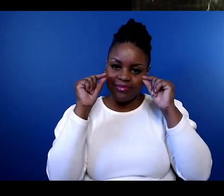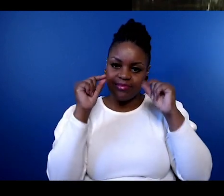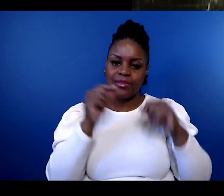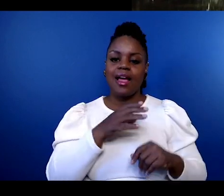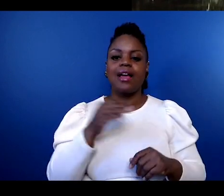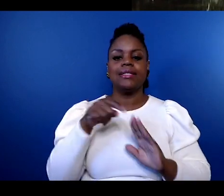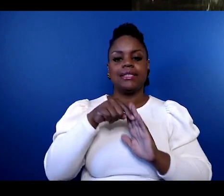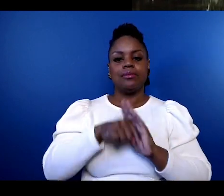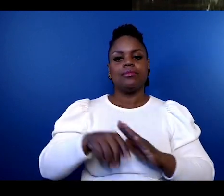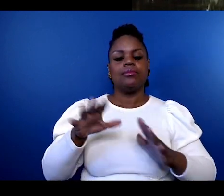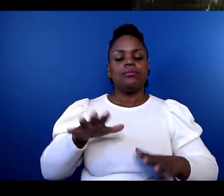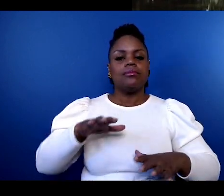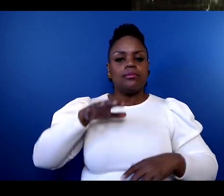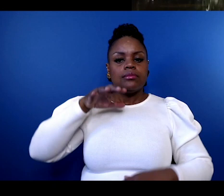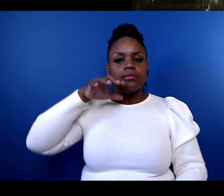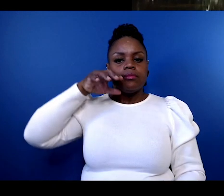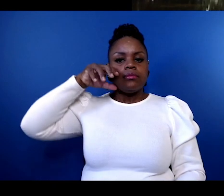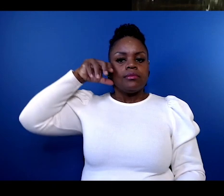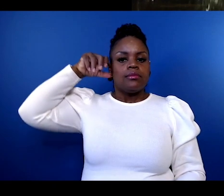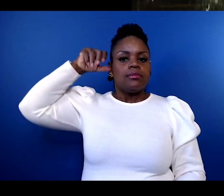Inhale deeply through the nose.